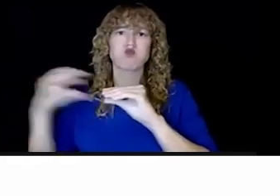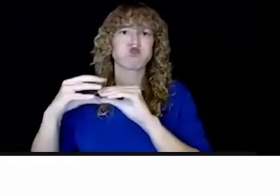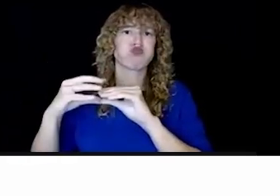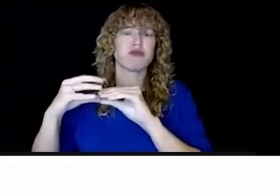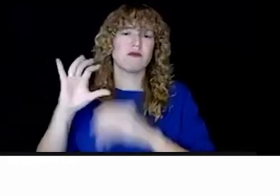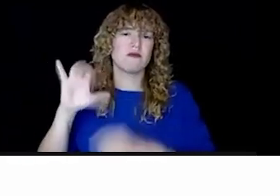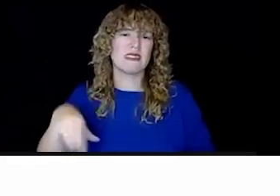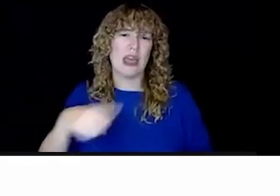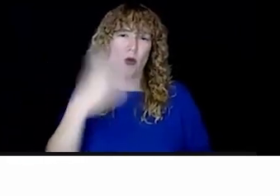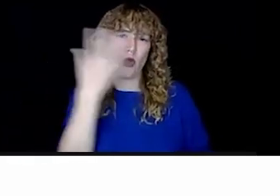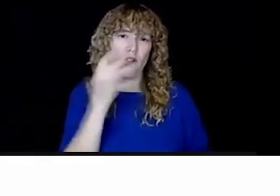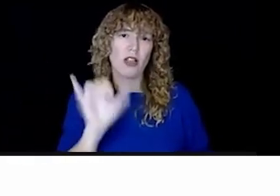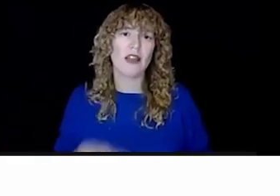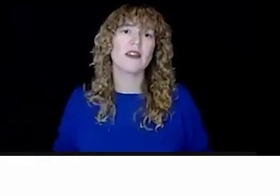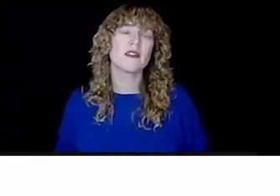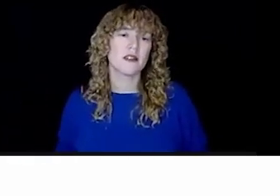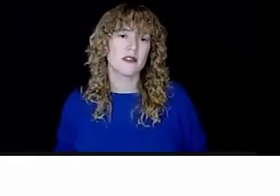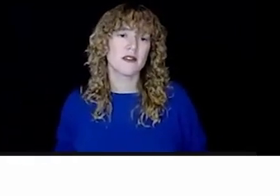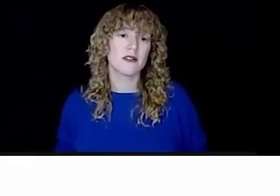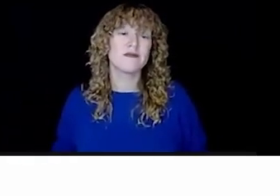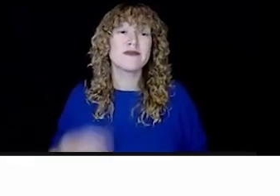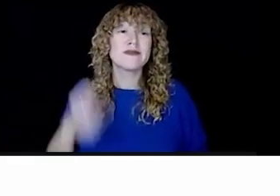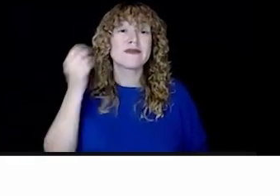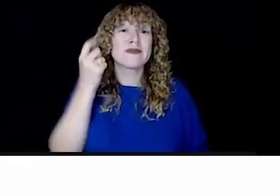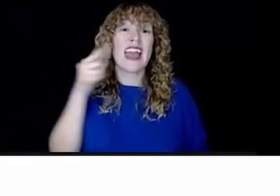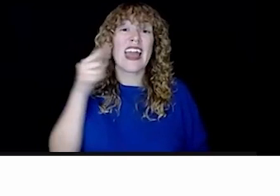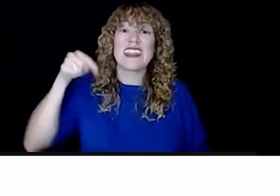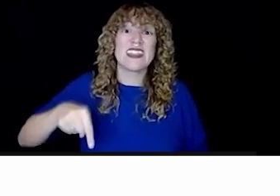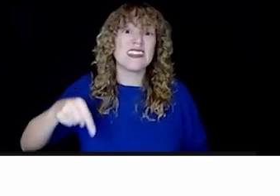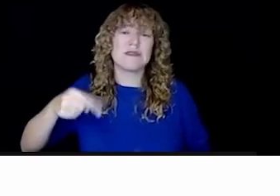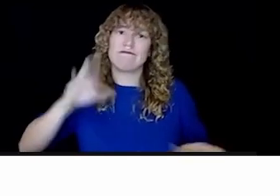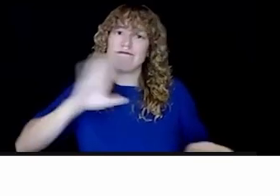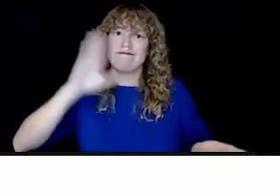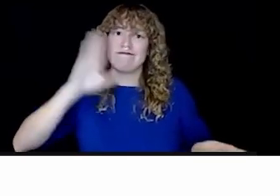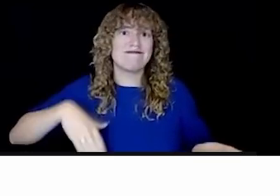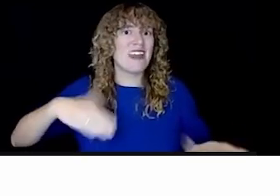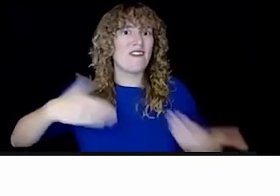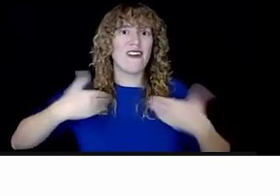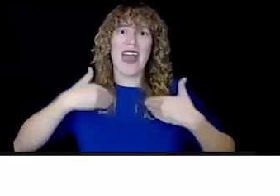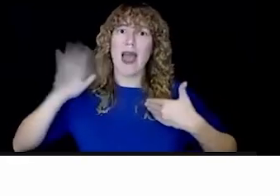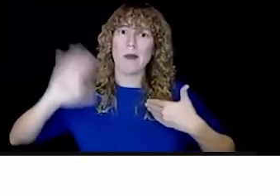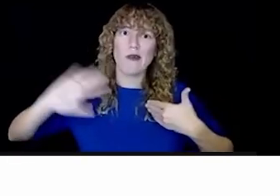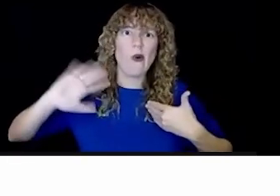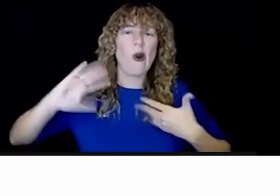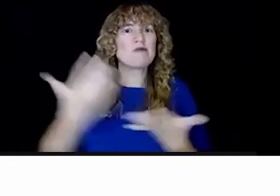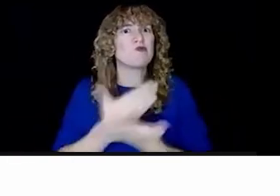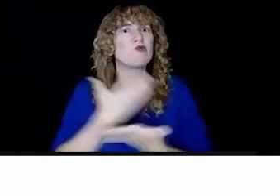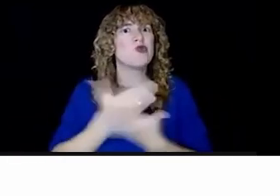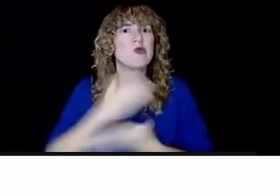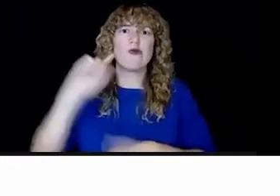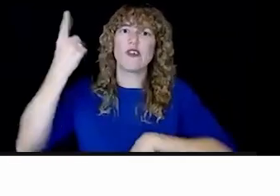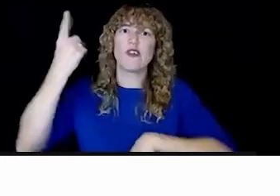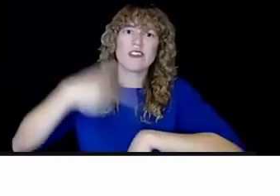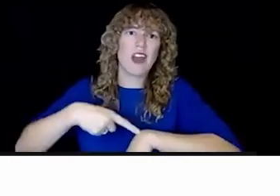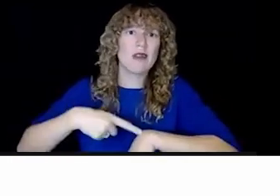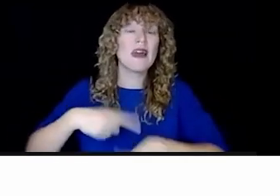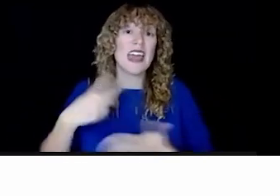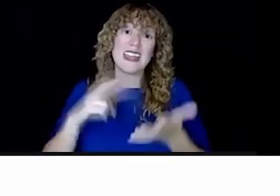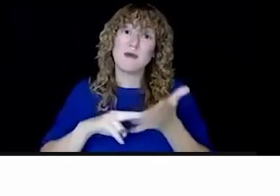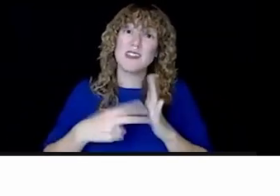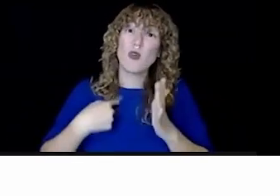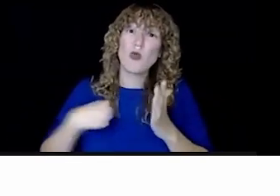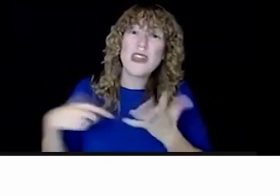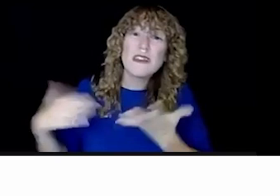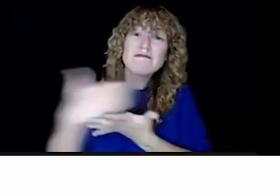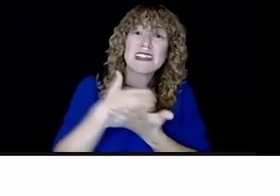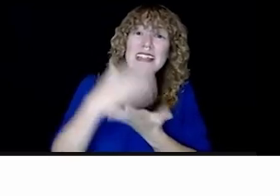knowledge, this part of the study hasn't been done before. It will give us objective information about what is happening to these mobility devices